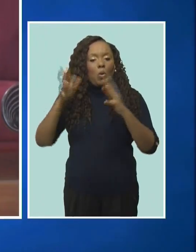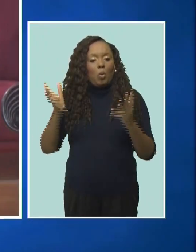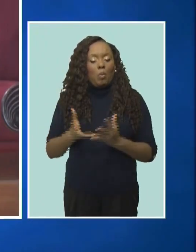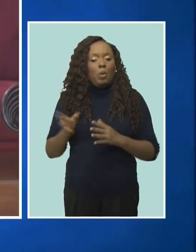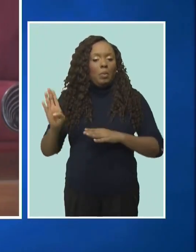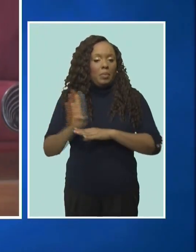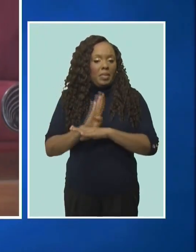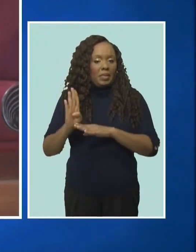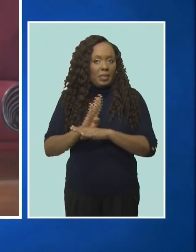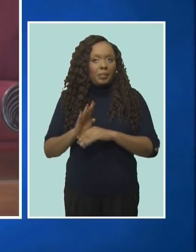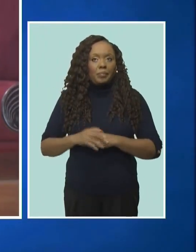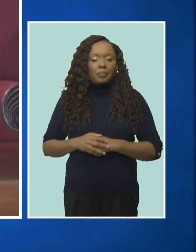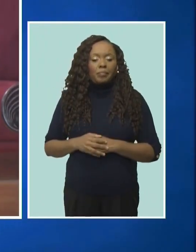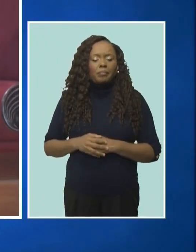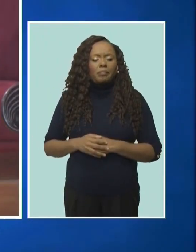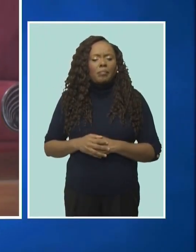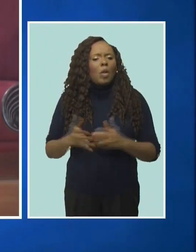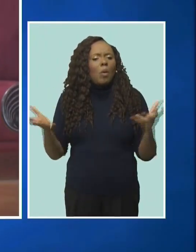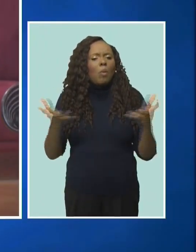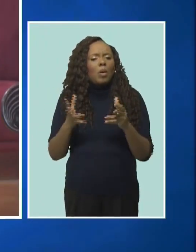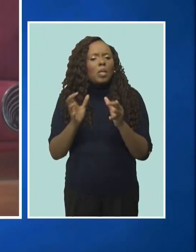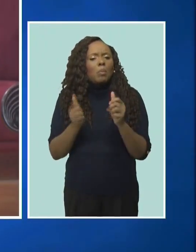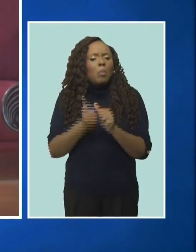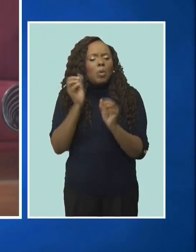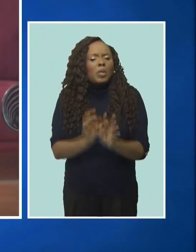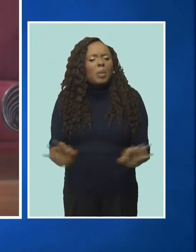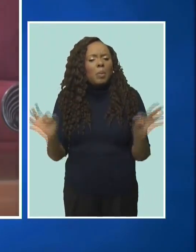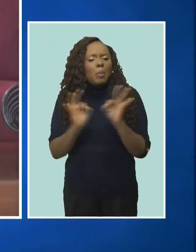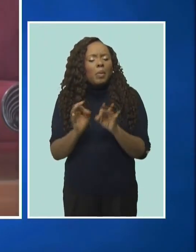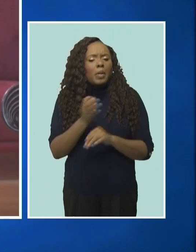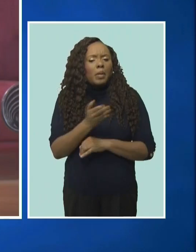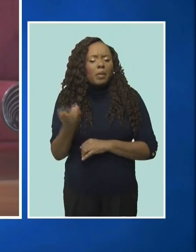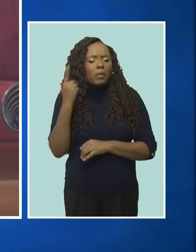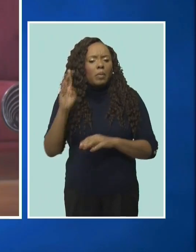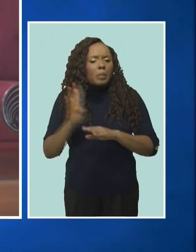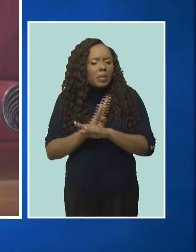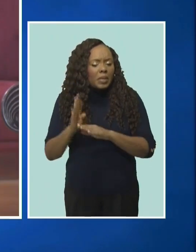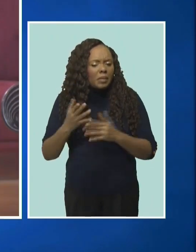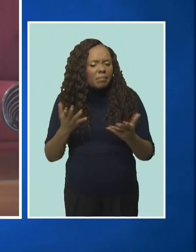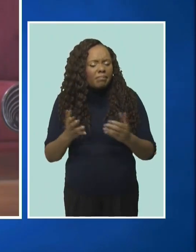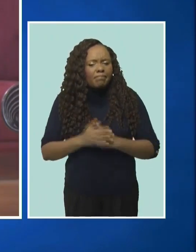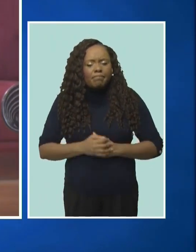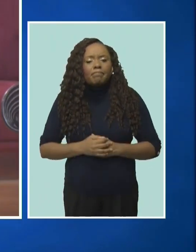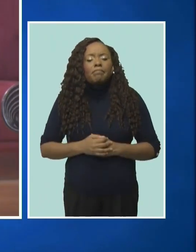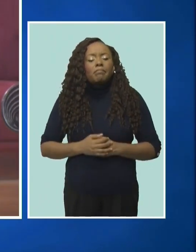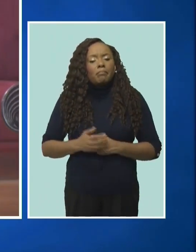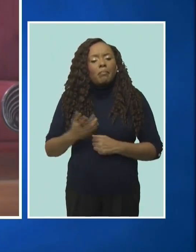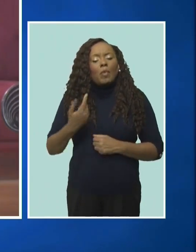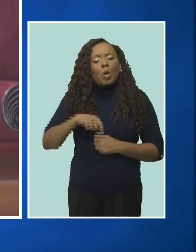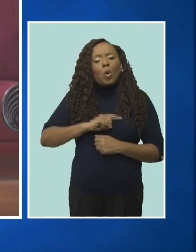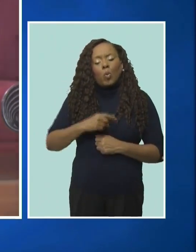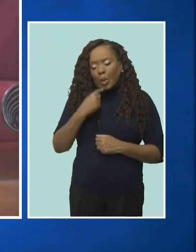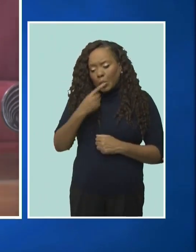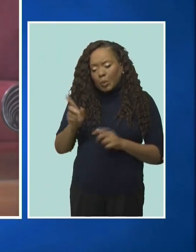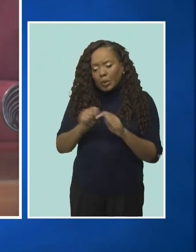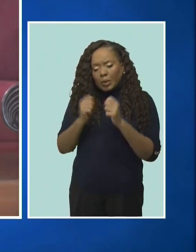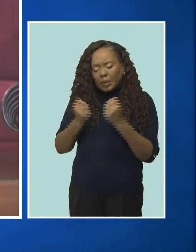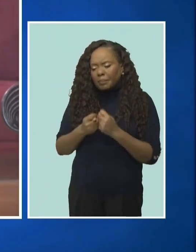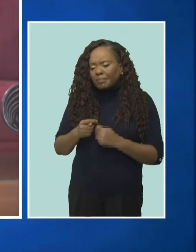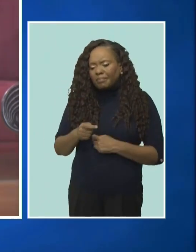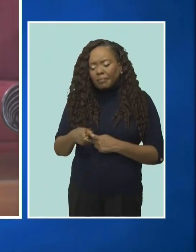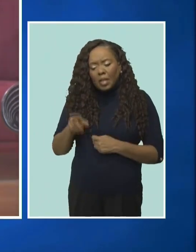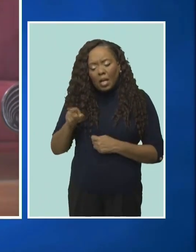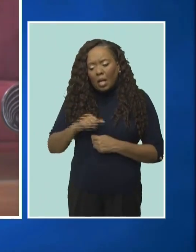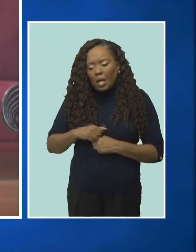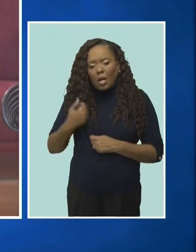key things that we consider the mind of business? And we said to the team, we don't want you to